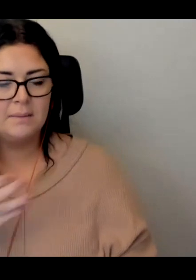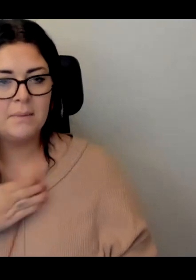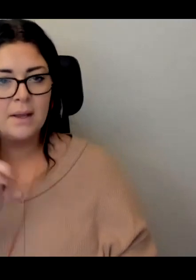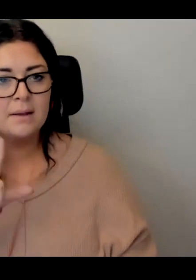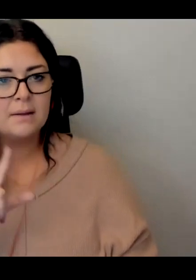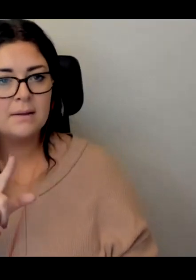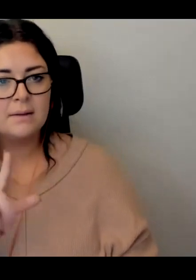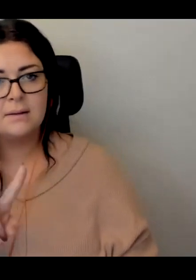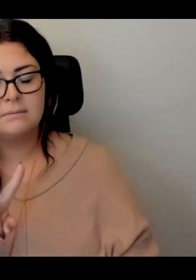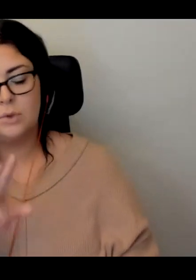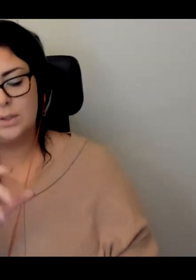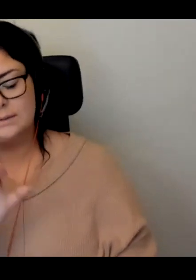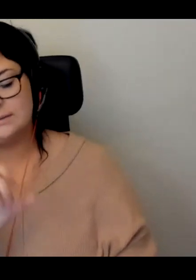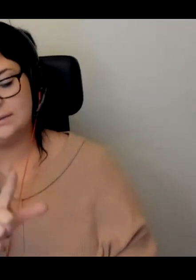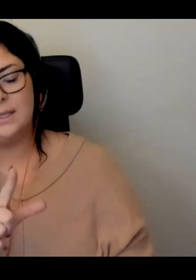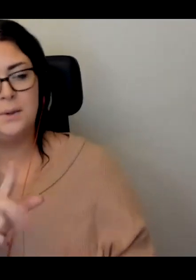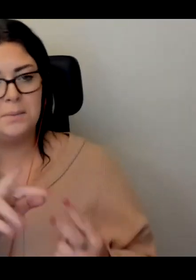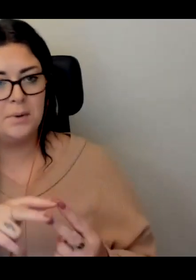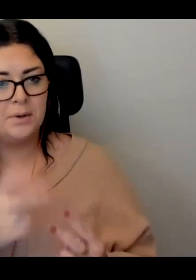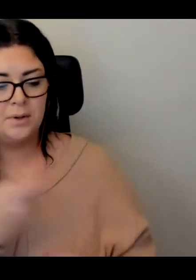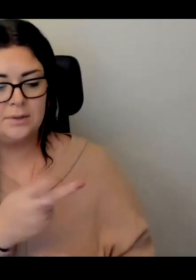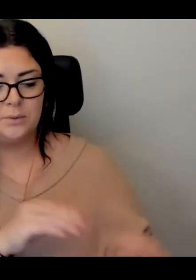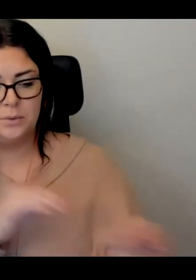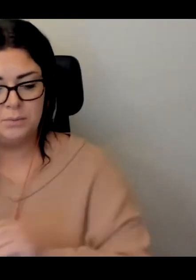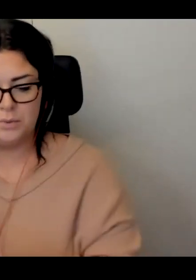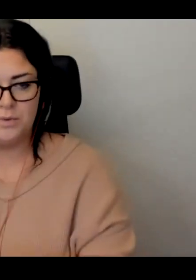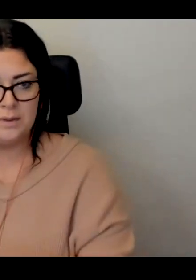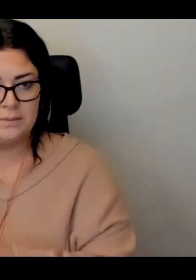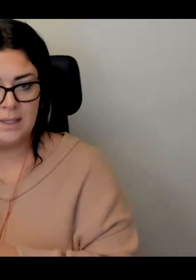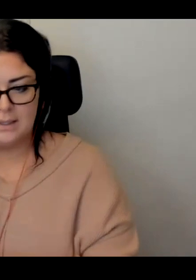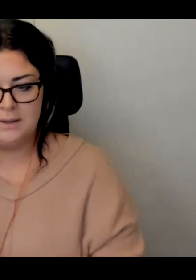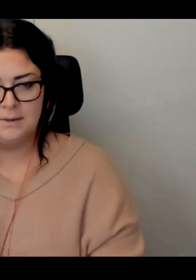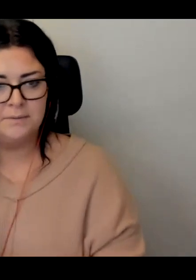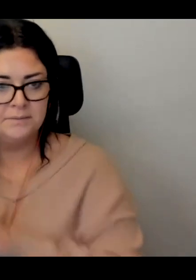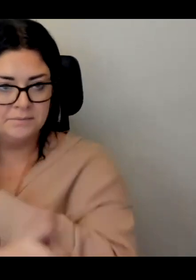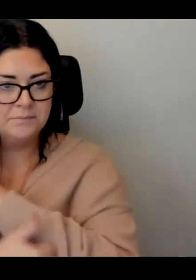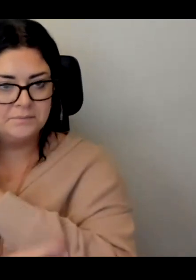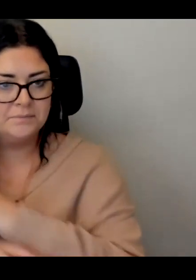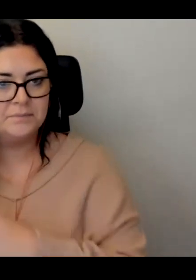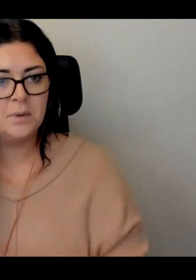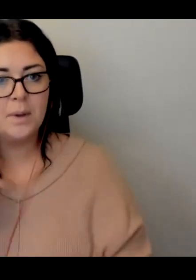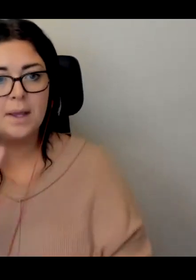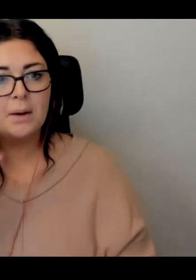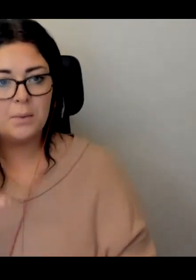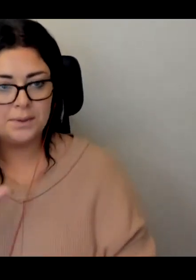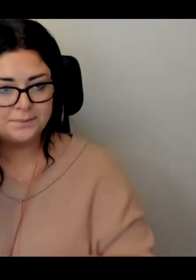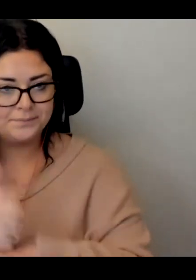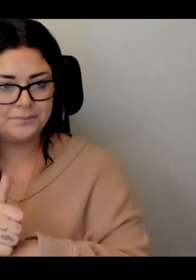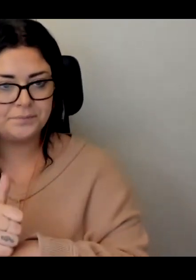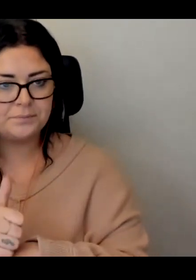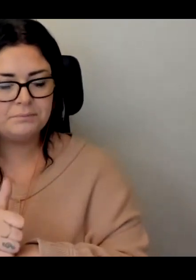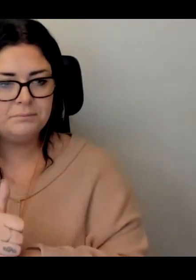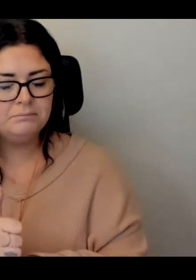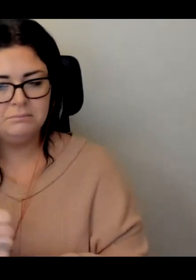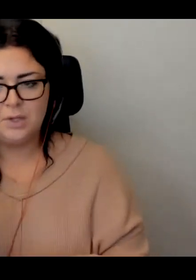about a year and a half ago from Newfoundland and Labrador, and we had a will in place at that time that sort of looked